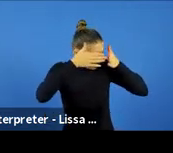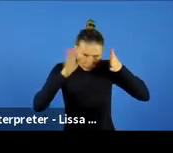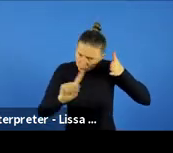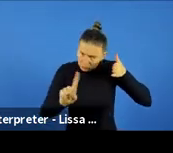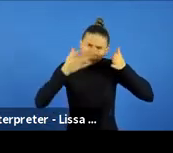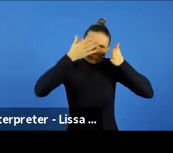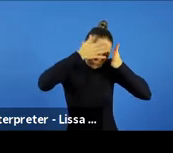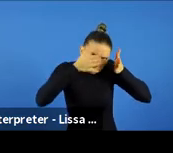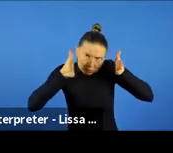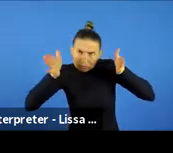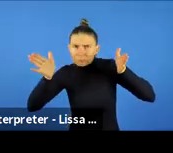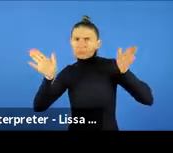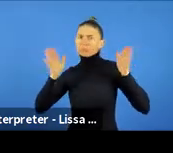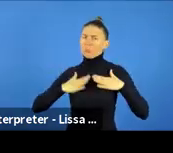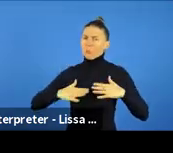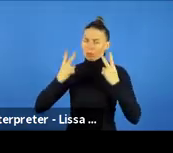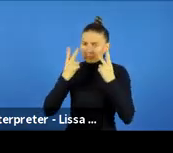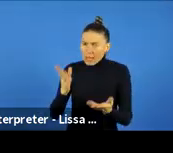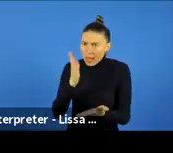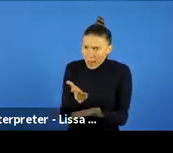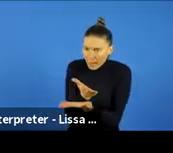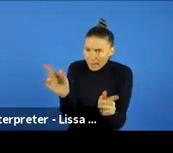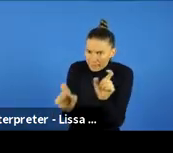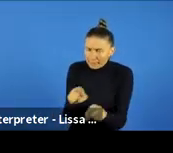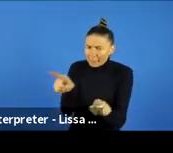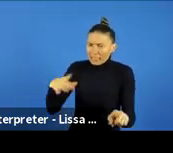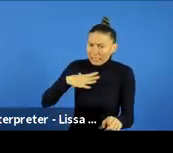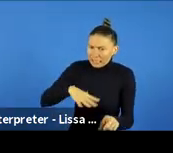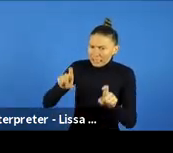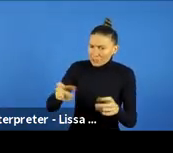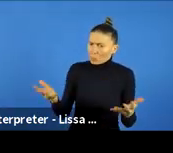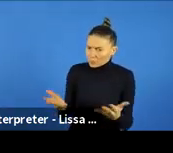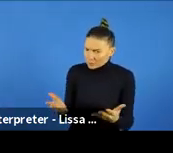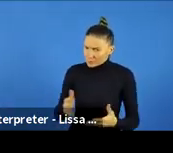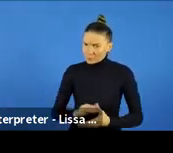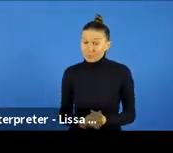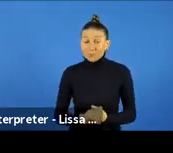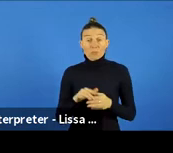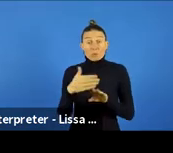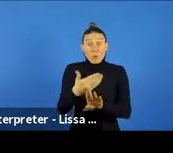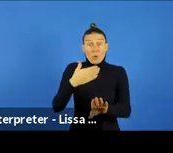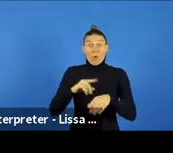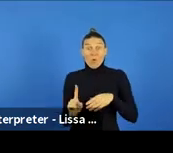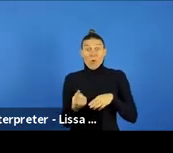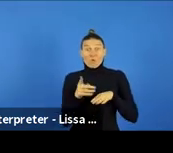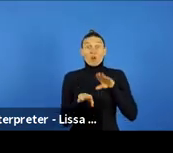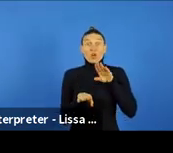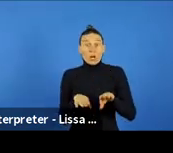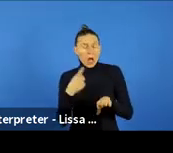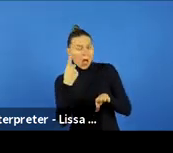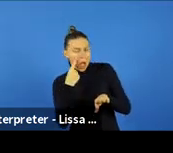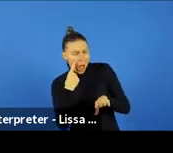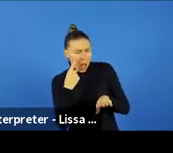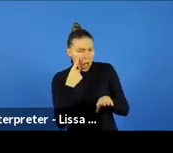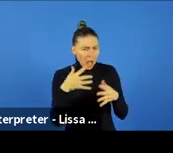rules or norms. So prior to the entry into market, the solution was tested and approved